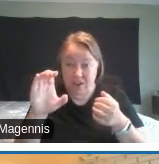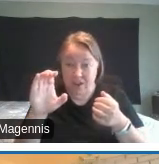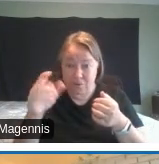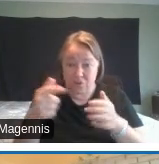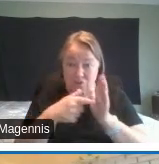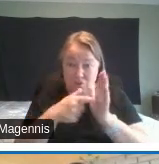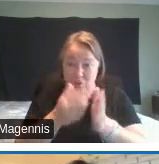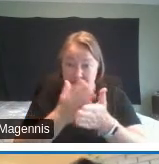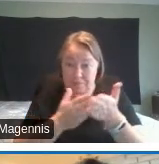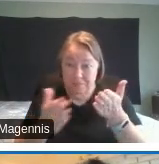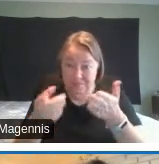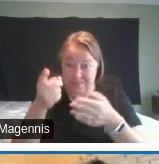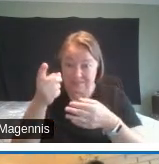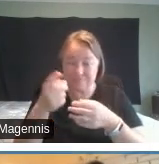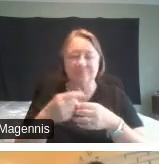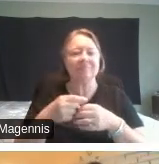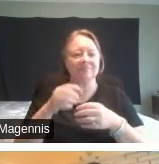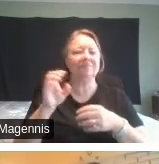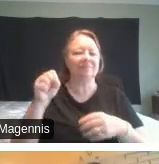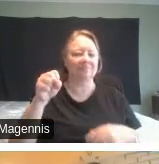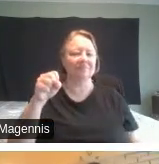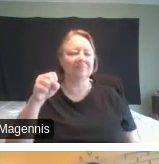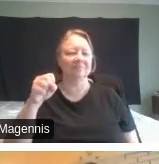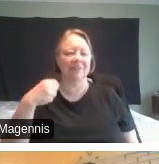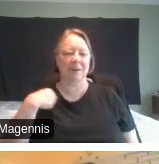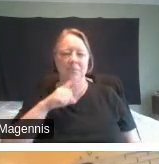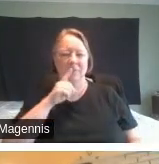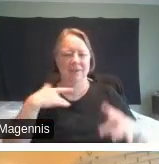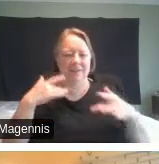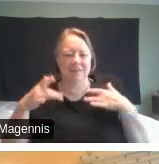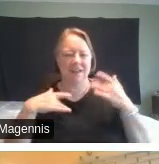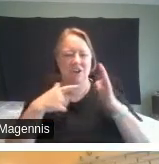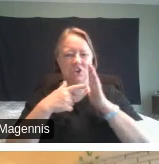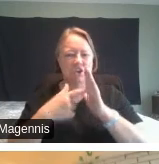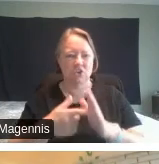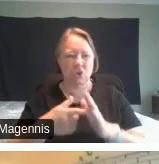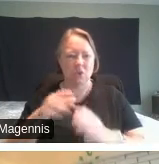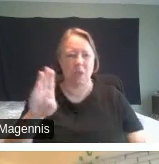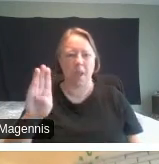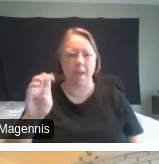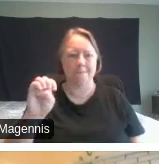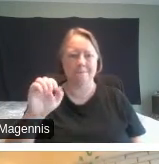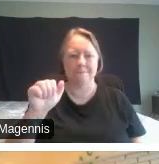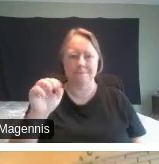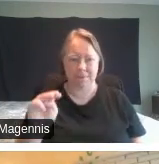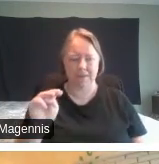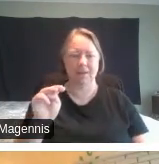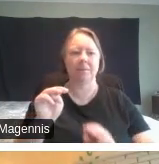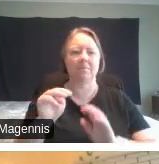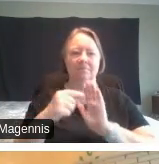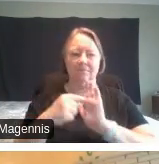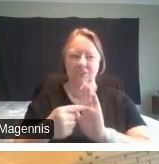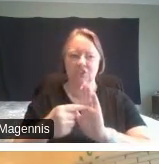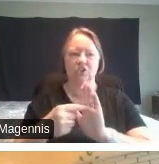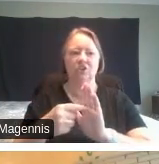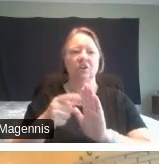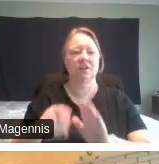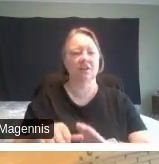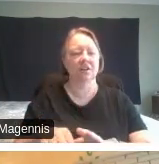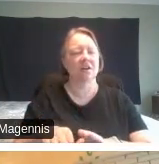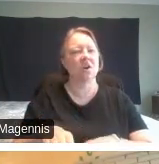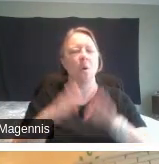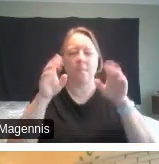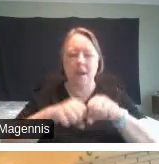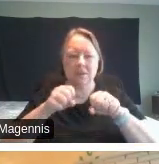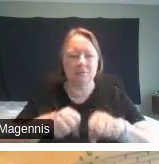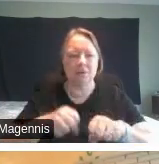something. Yeah. Yeah, so I'm super excited to show the Beam feature. This kind of opens up new possibilities to create projects across